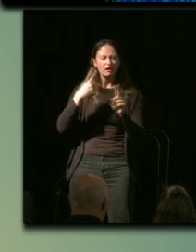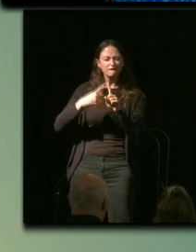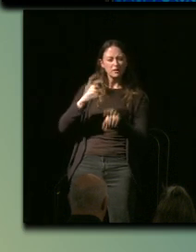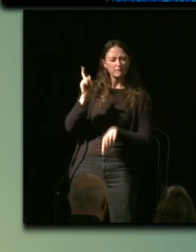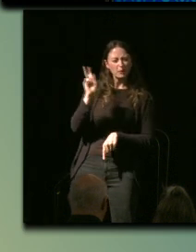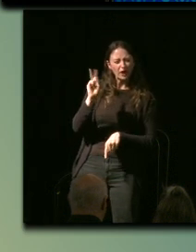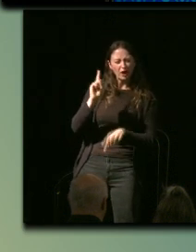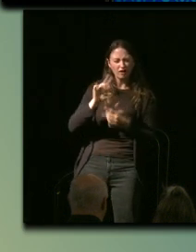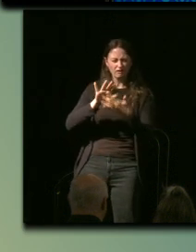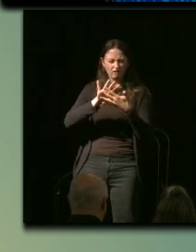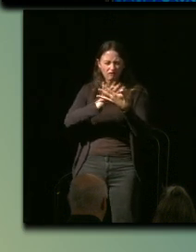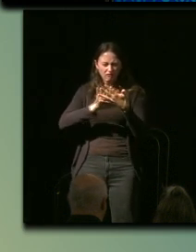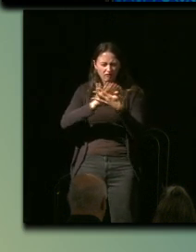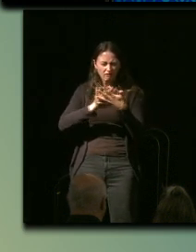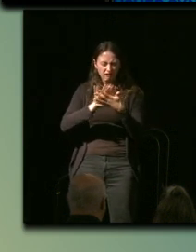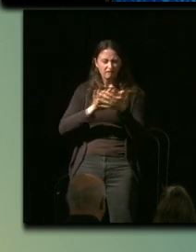cooler?